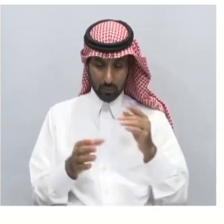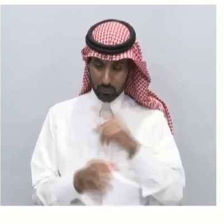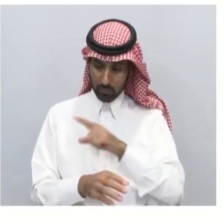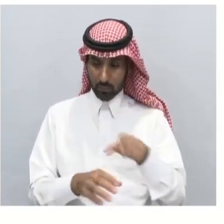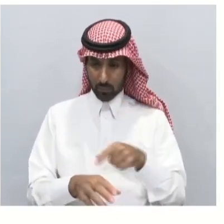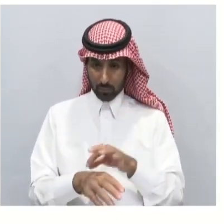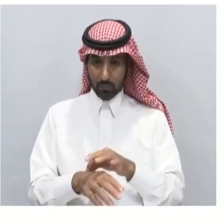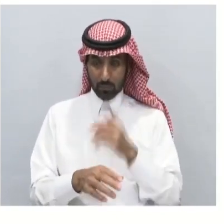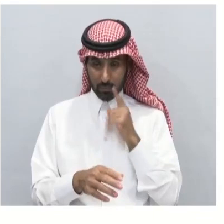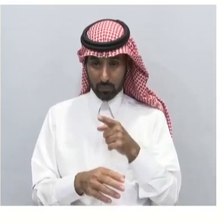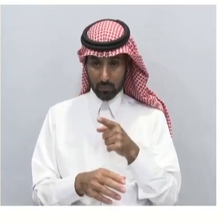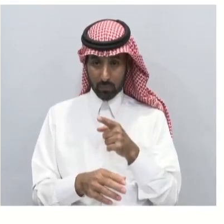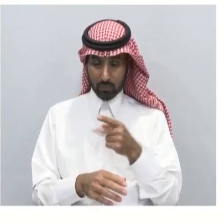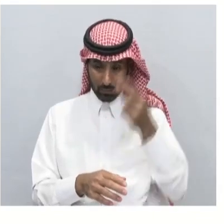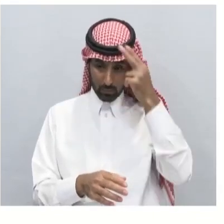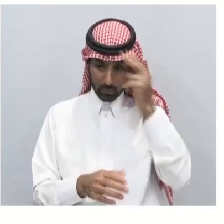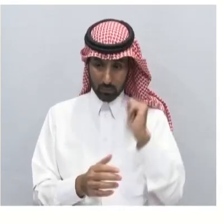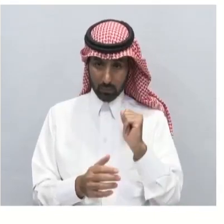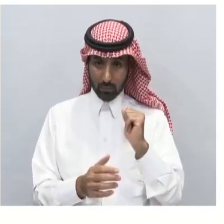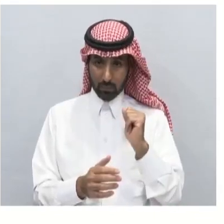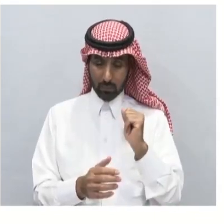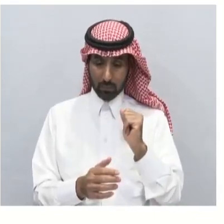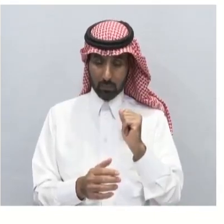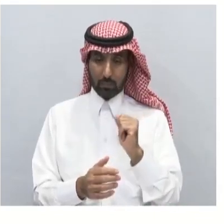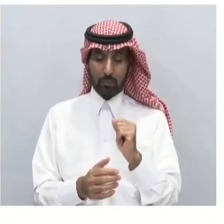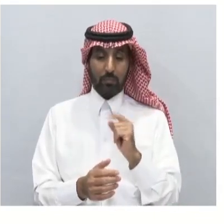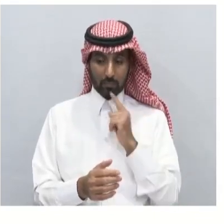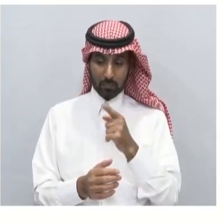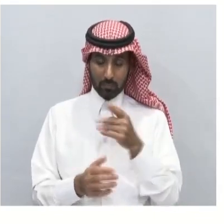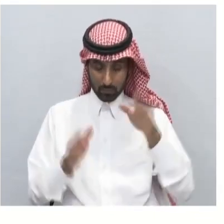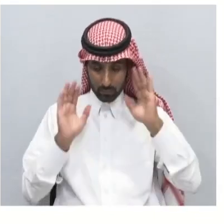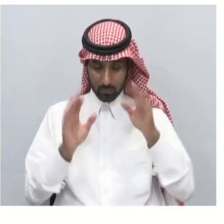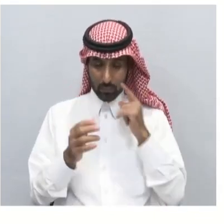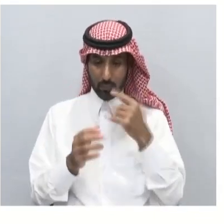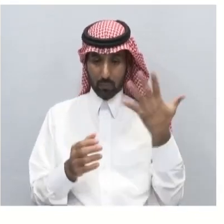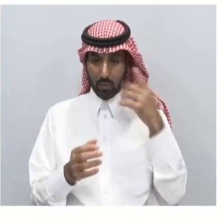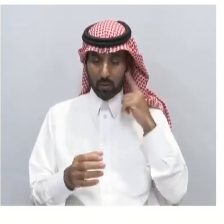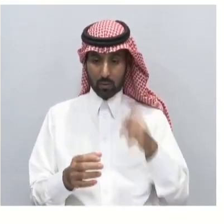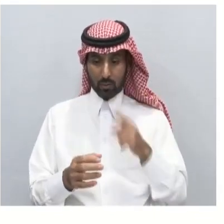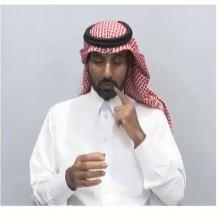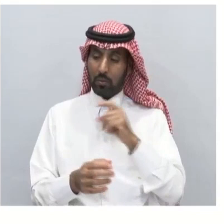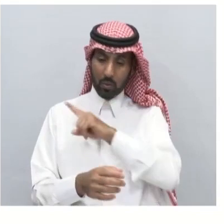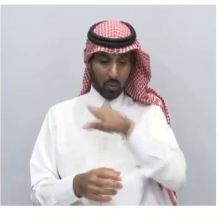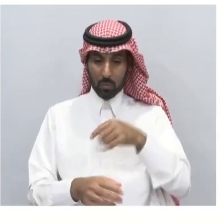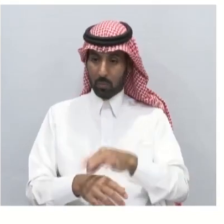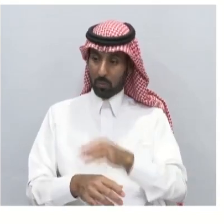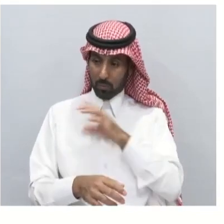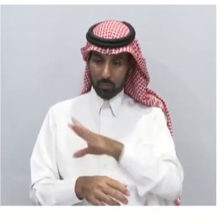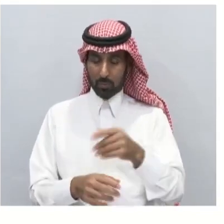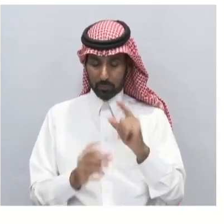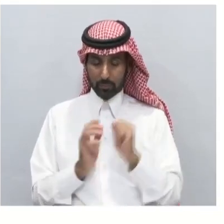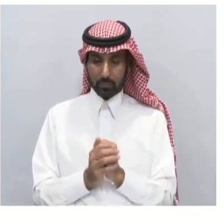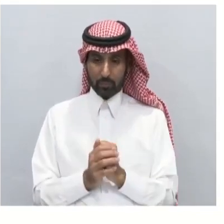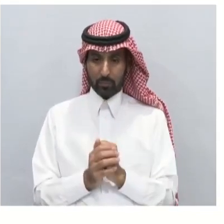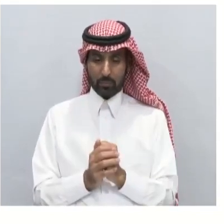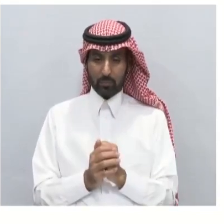people to pray or it isn't common? You can say praying 5 times a day is common. Okay? Or